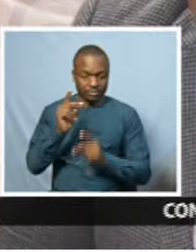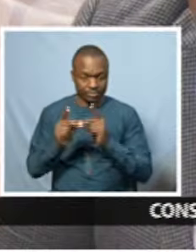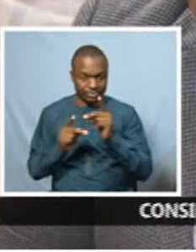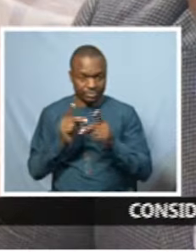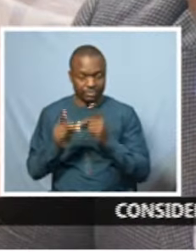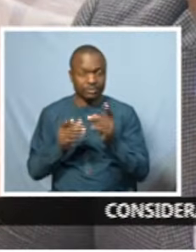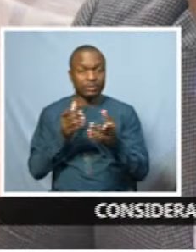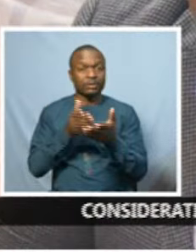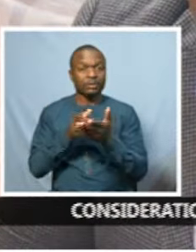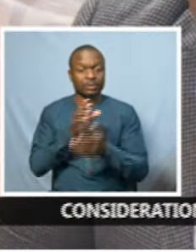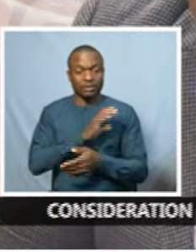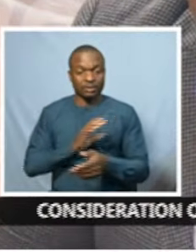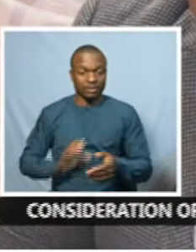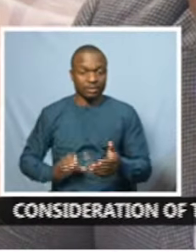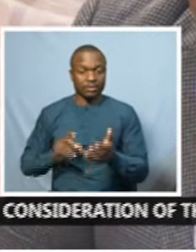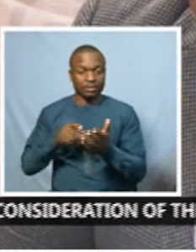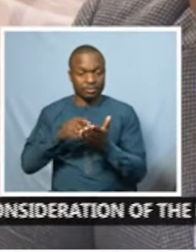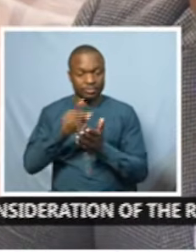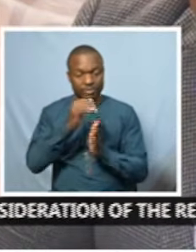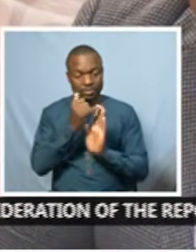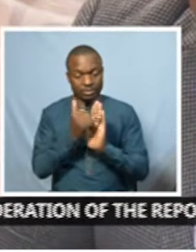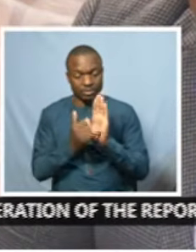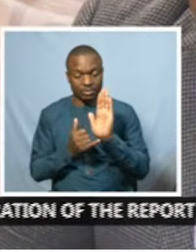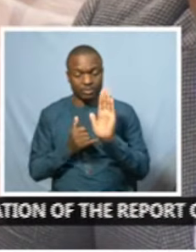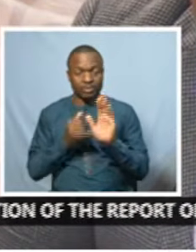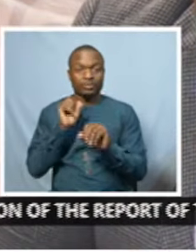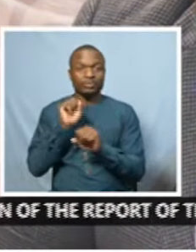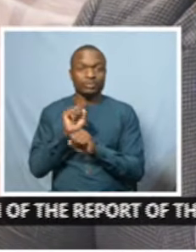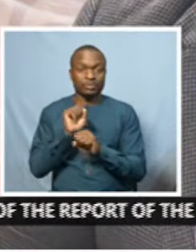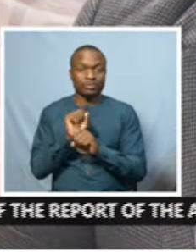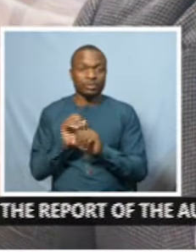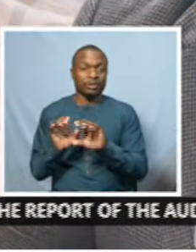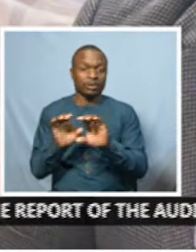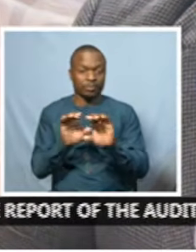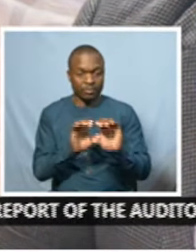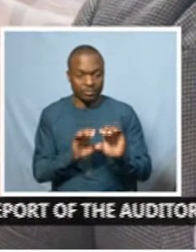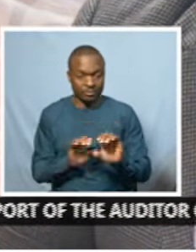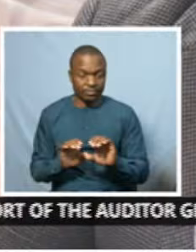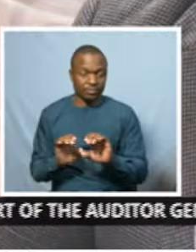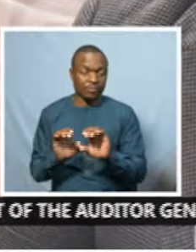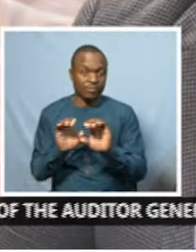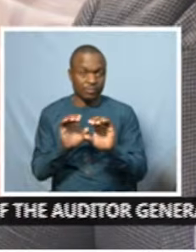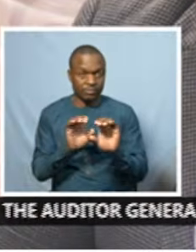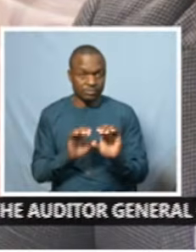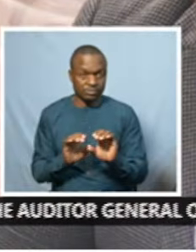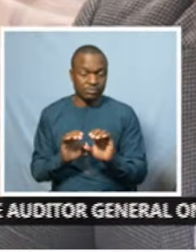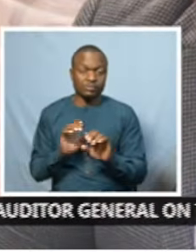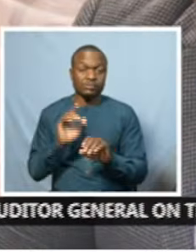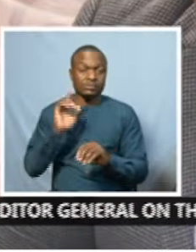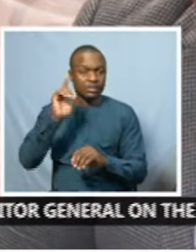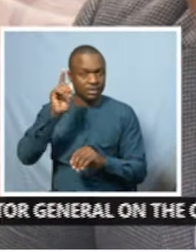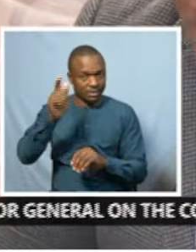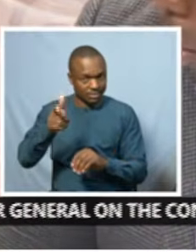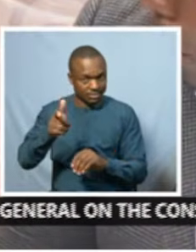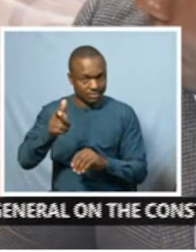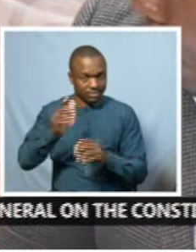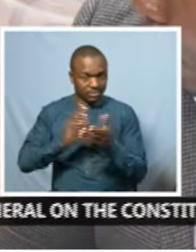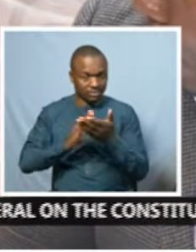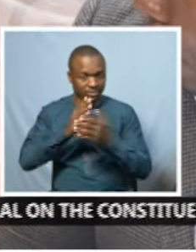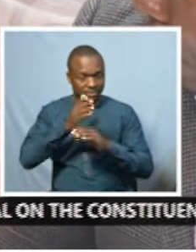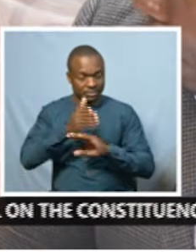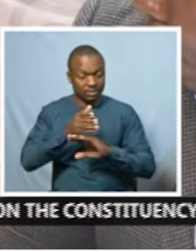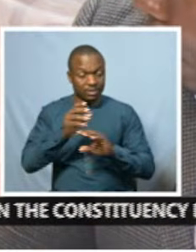and this contractor was paid in January for the works that they had done by then. So it was only later on, after we